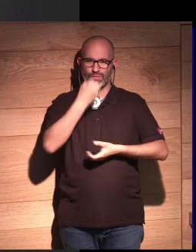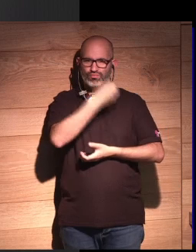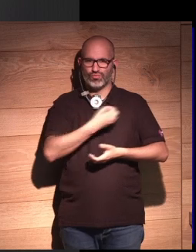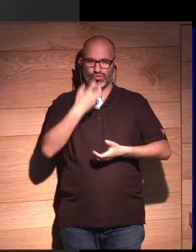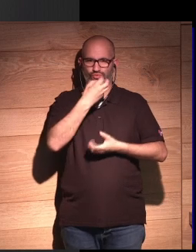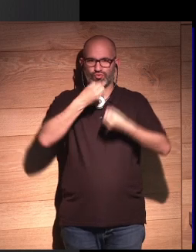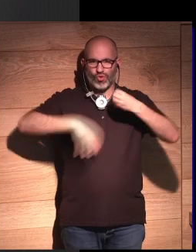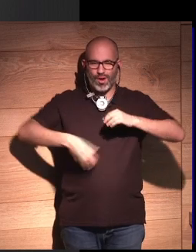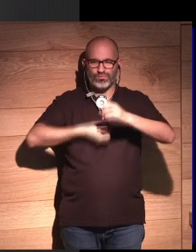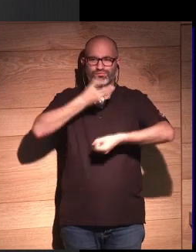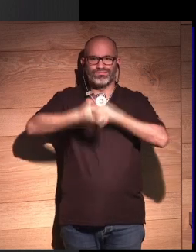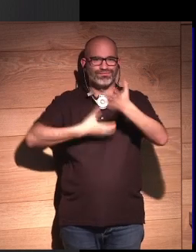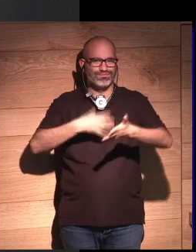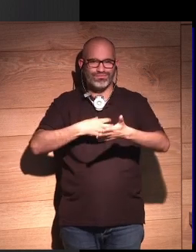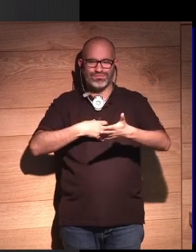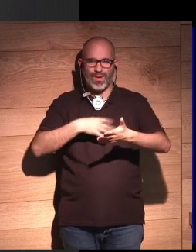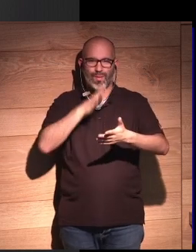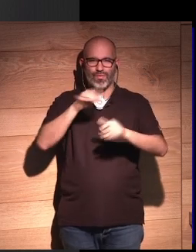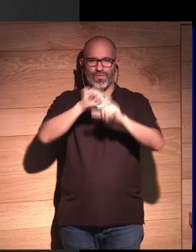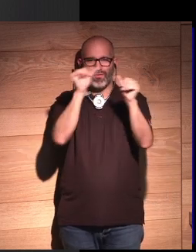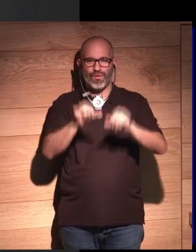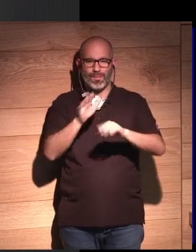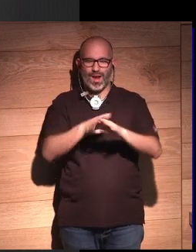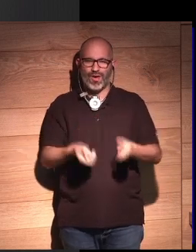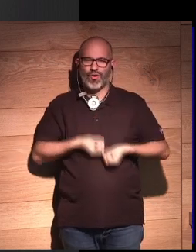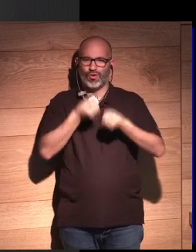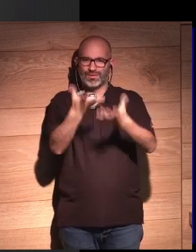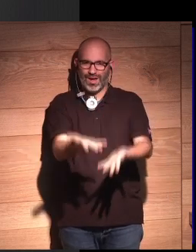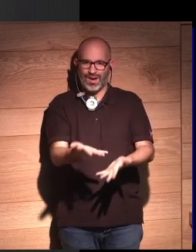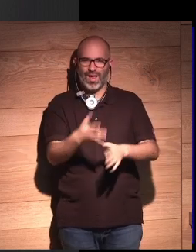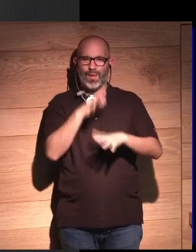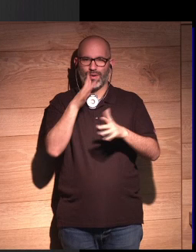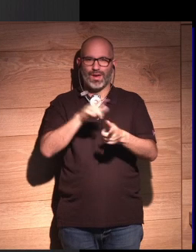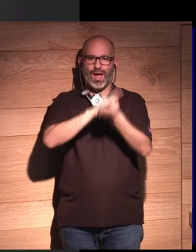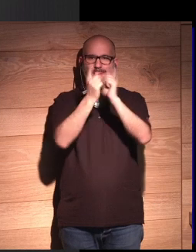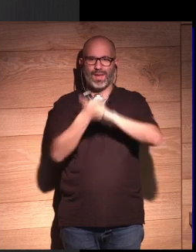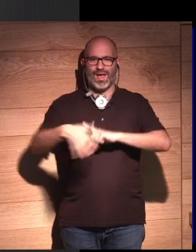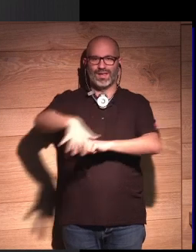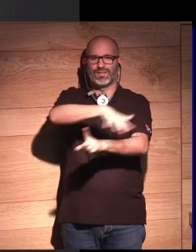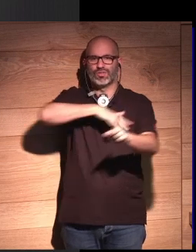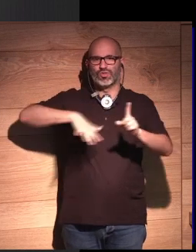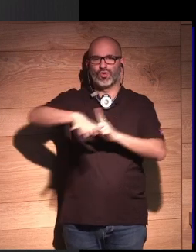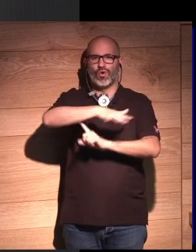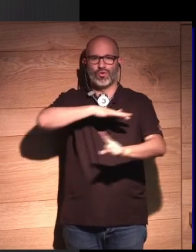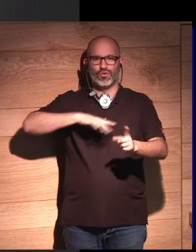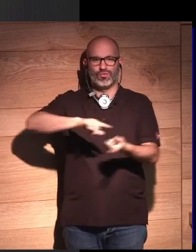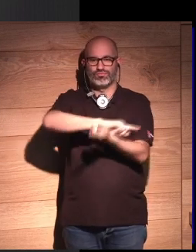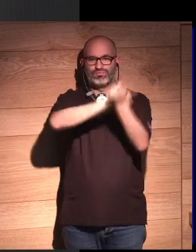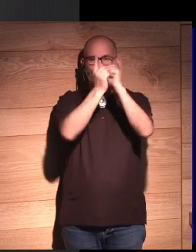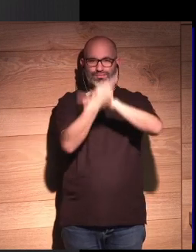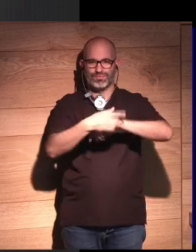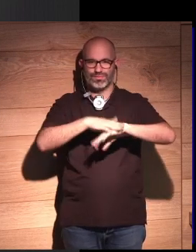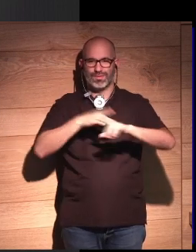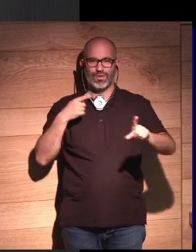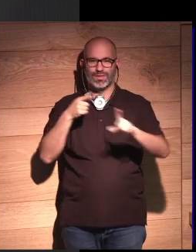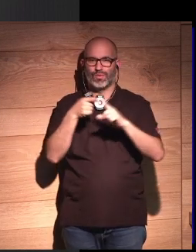treated the environment of the medium that was way beyond like a source play, a playback. And so Lynn Hirschman-Leeson came